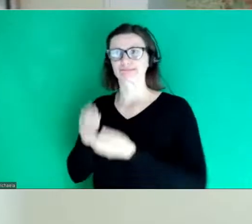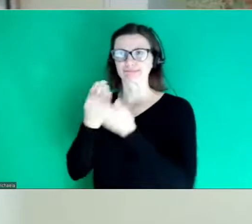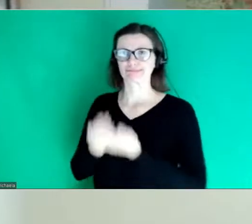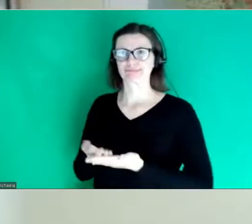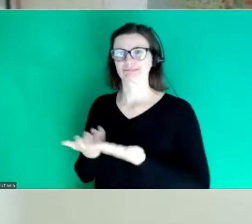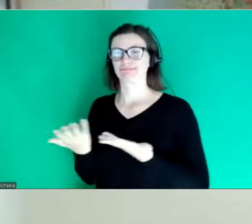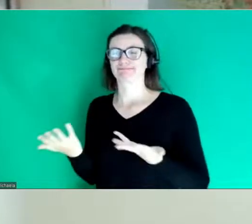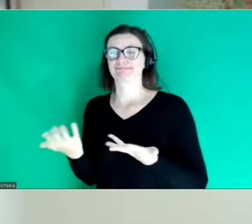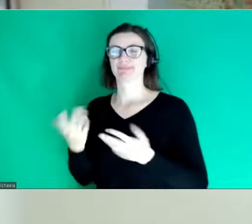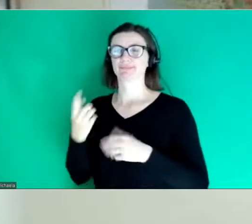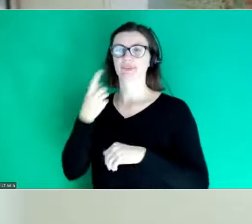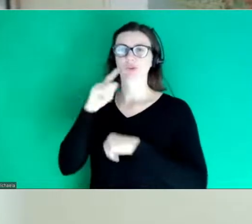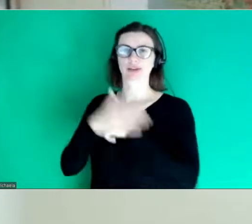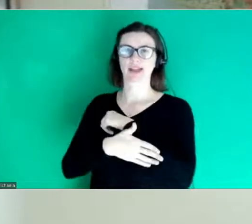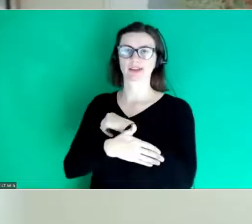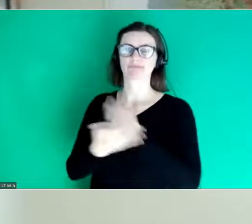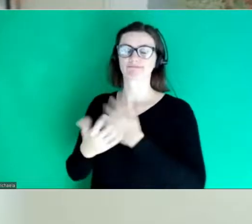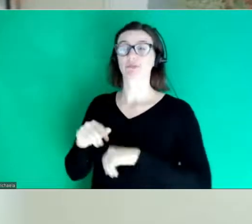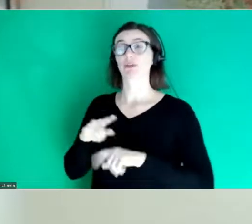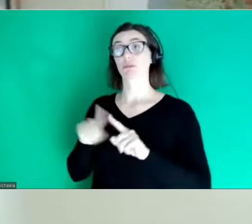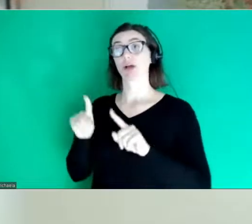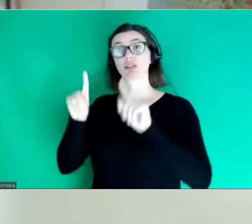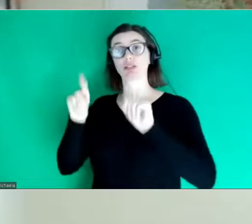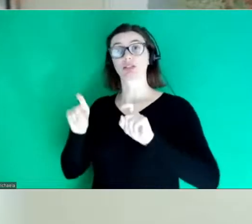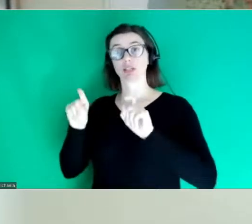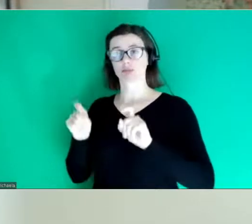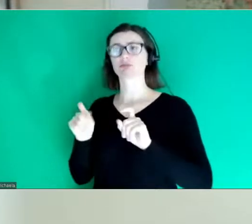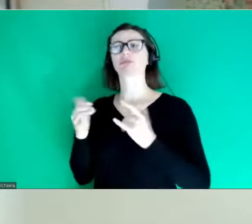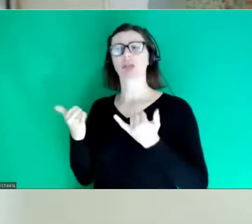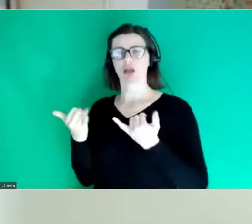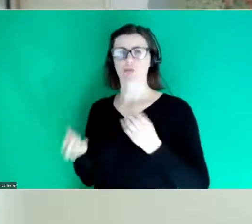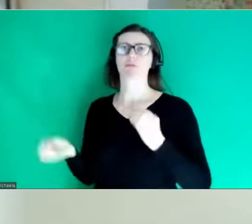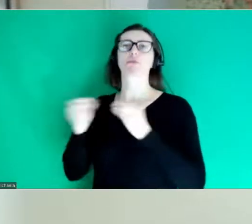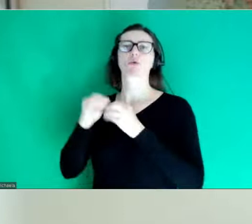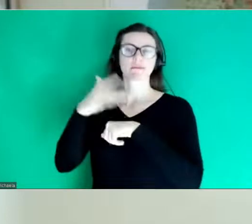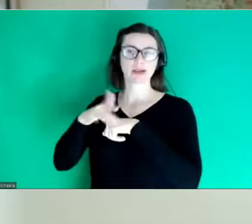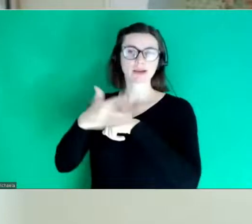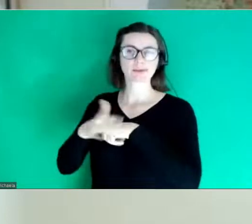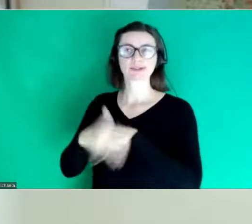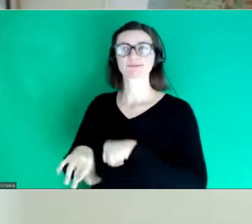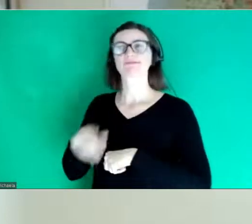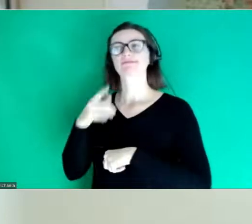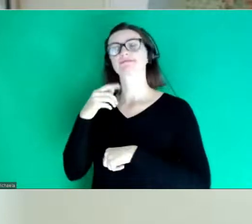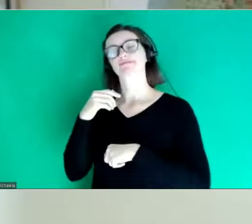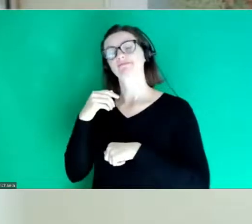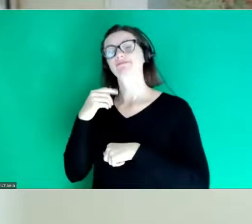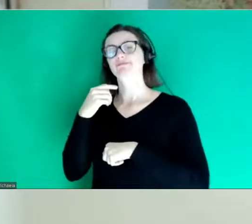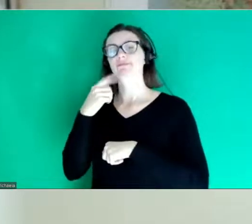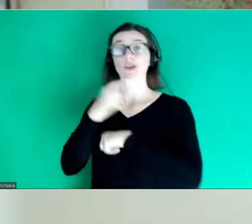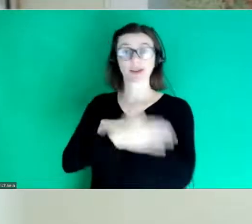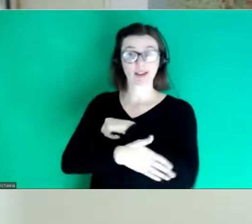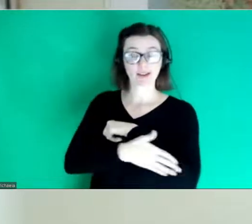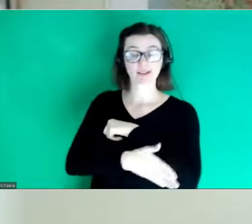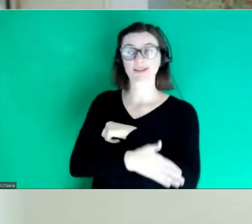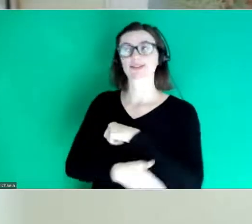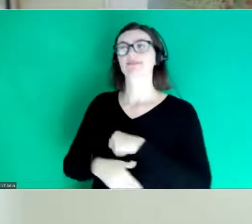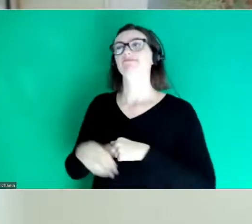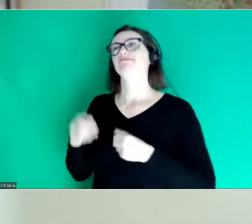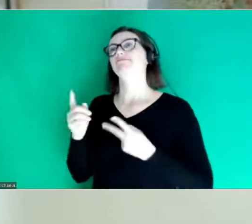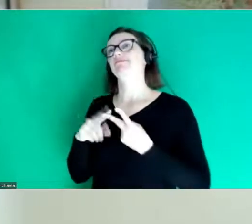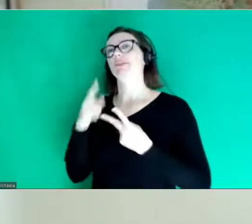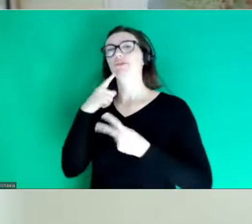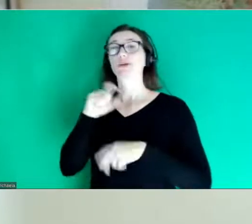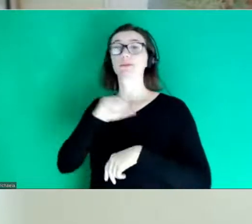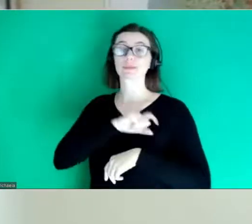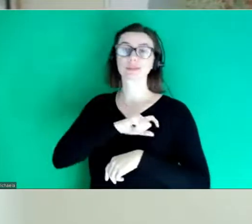for the county, but the tests are now more available, and they're more available for the county, and they're more available for police,